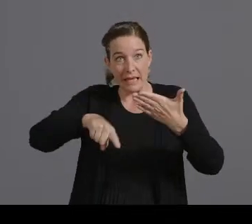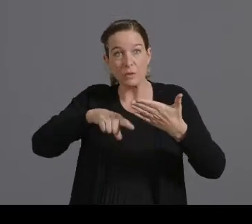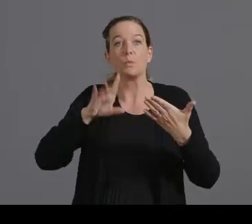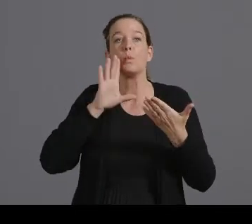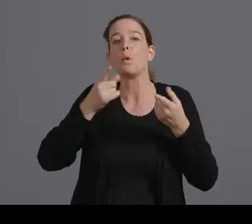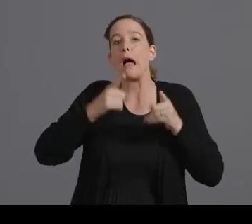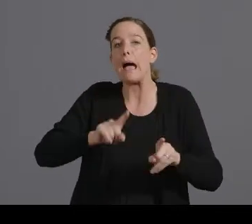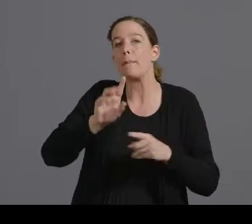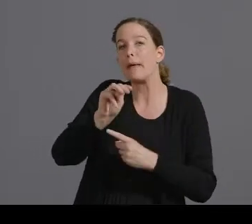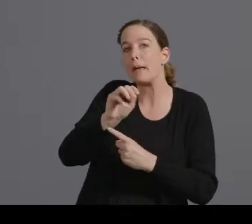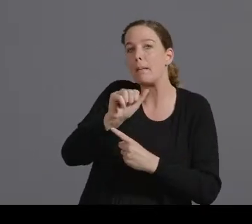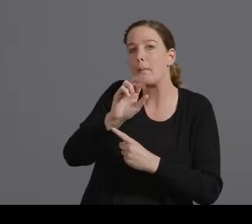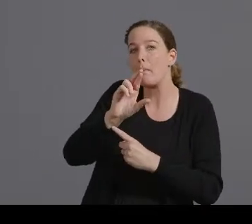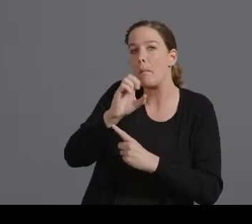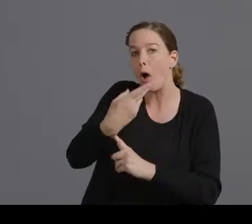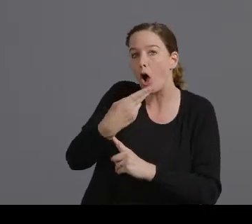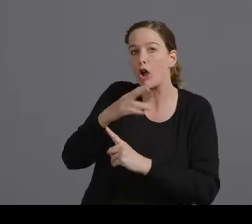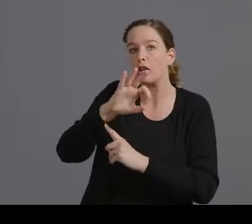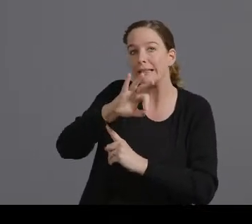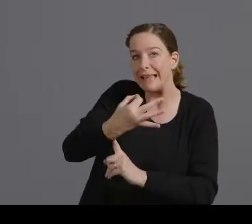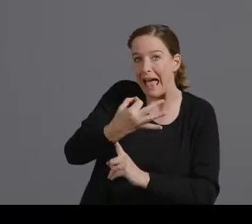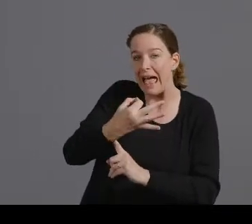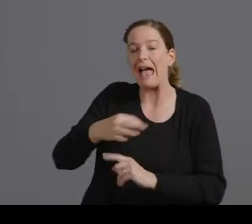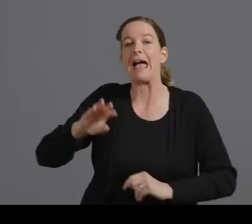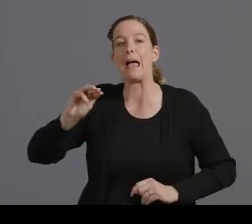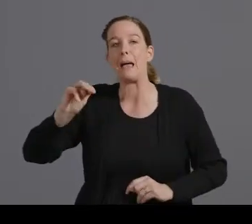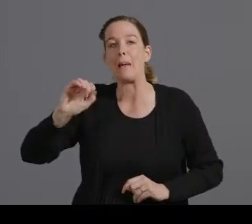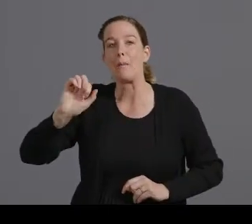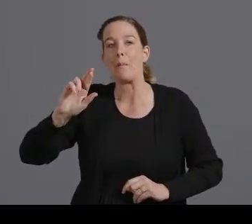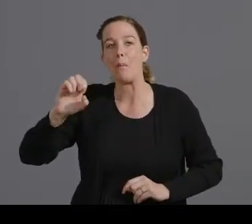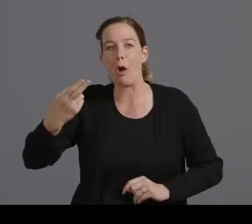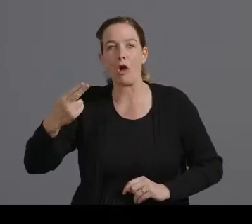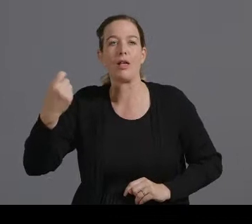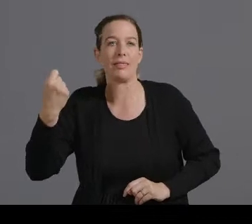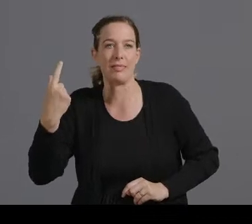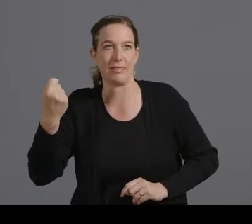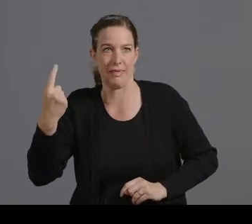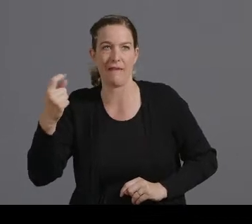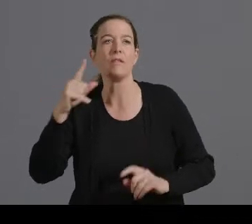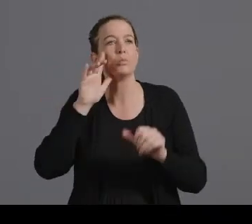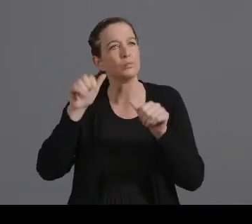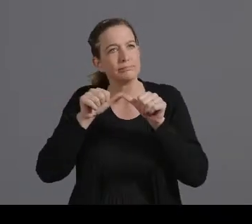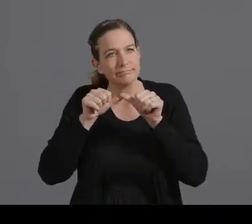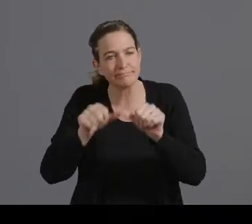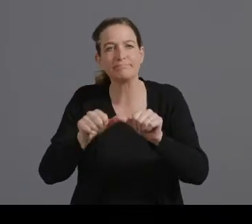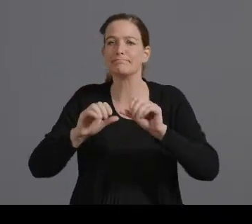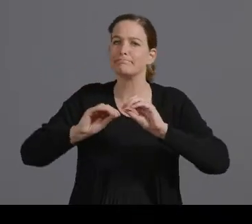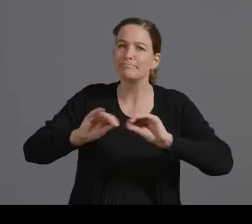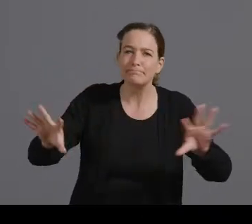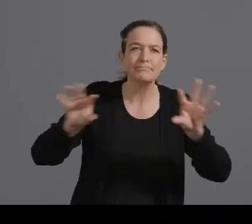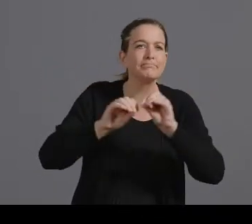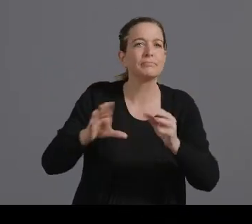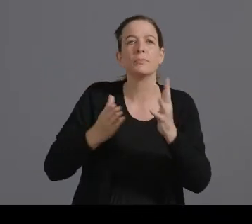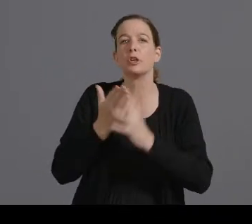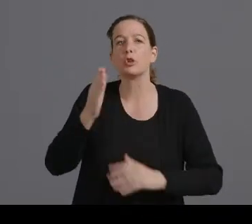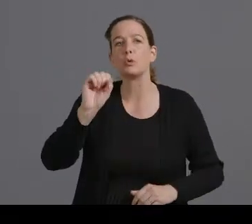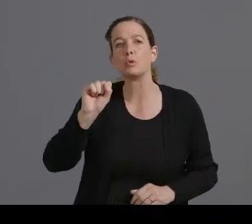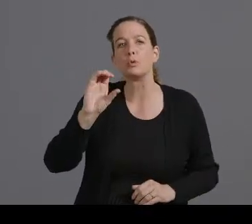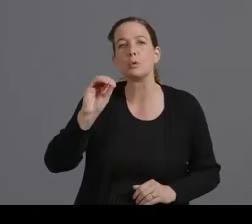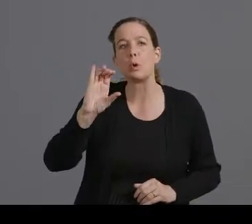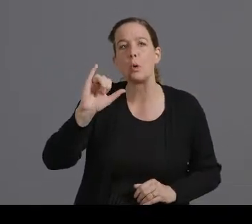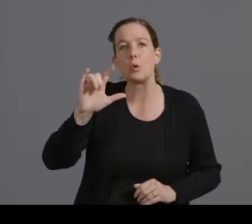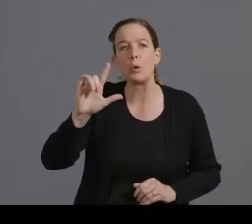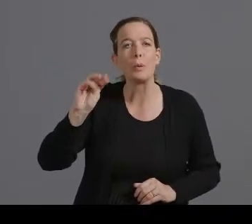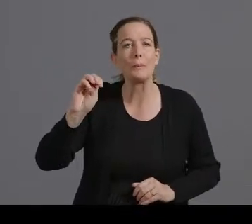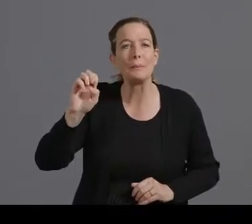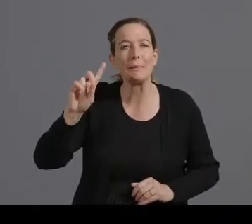March 11th. And again, that includes a targeted social media effort using assets that have been